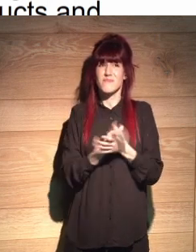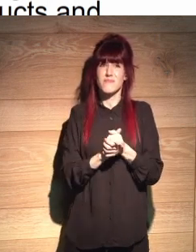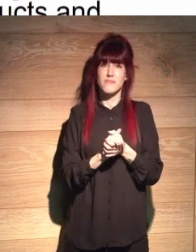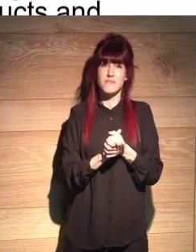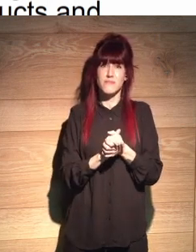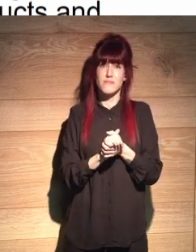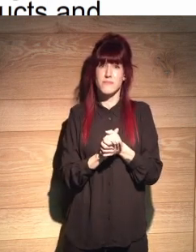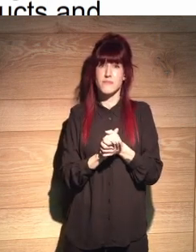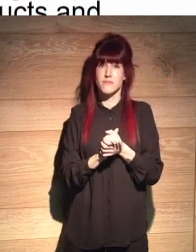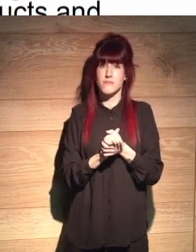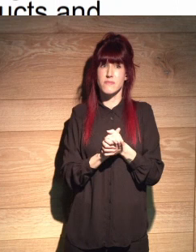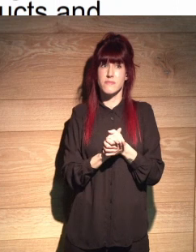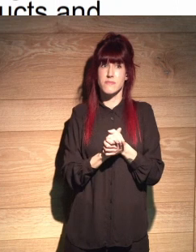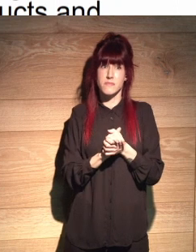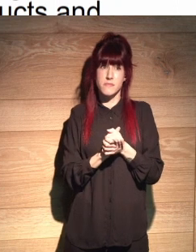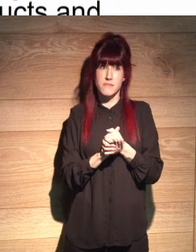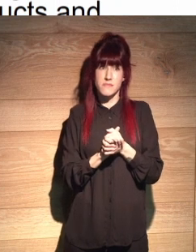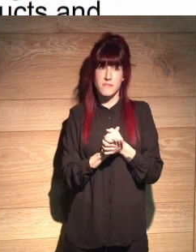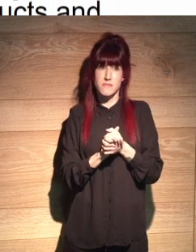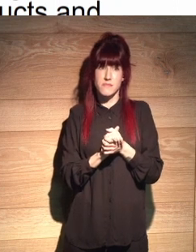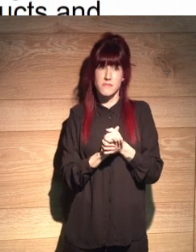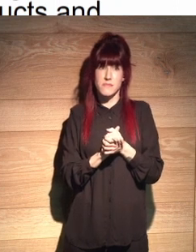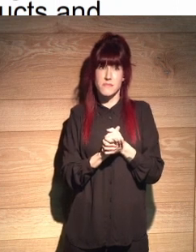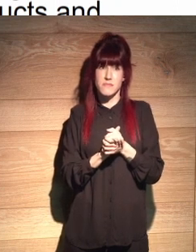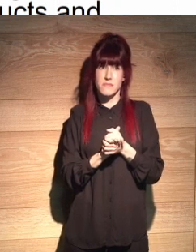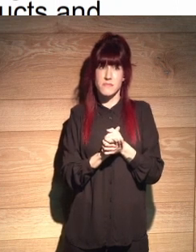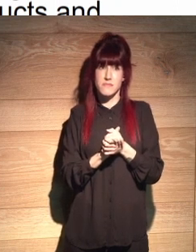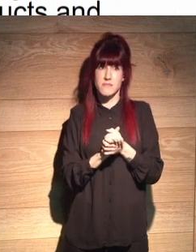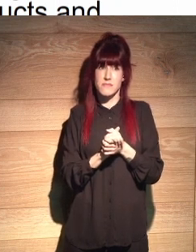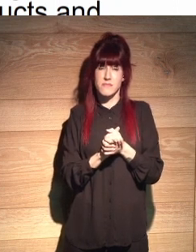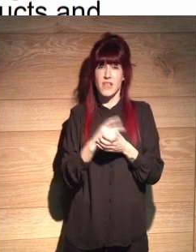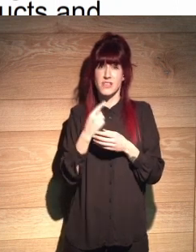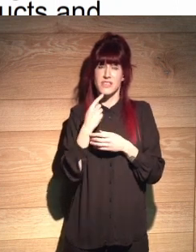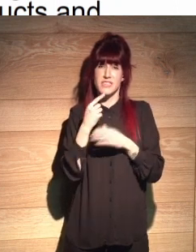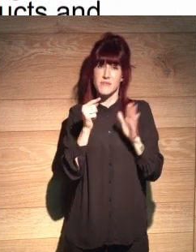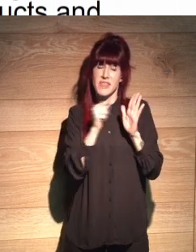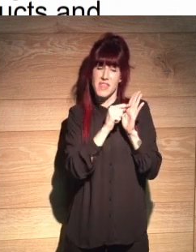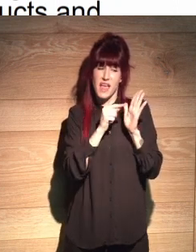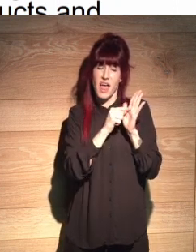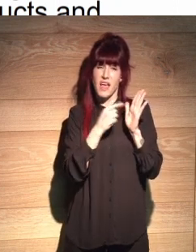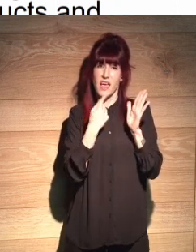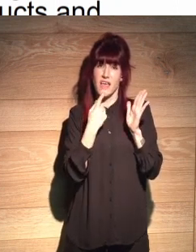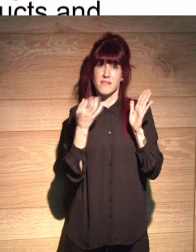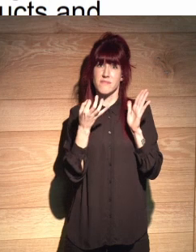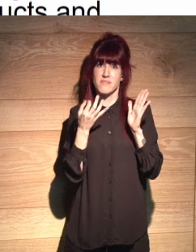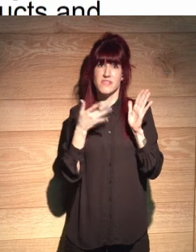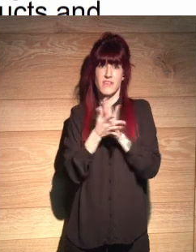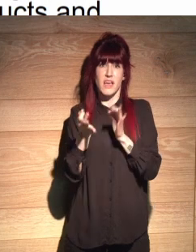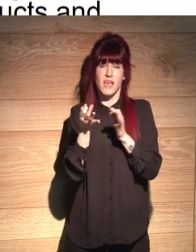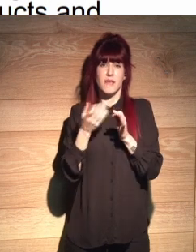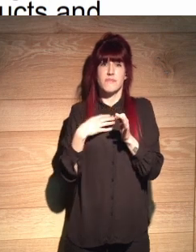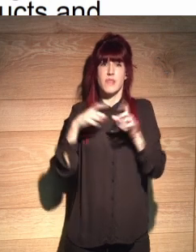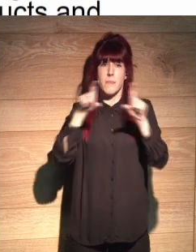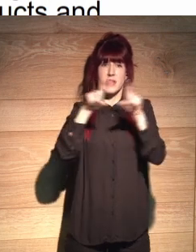performing indicators that pretty much saying how innovative a company are and how